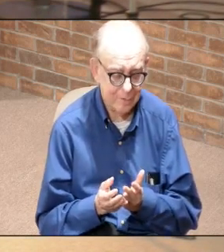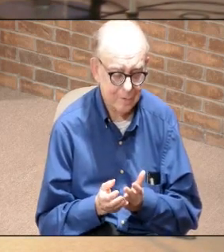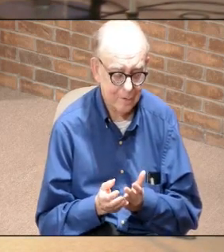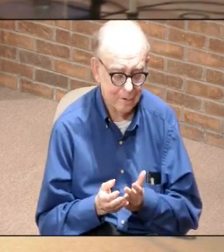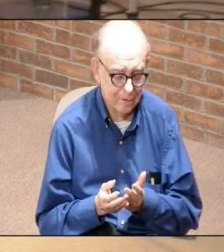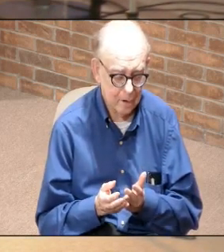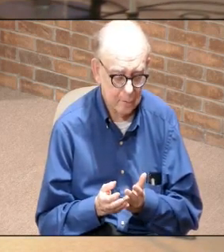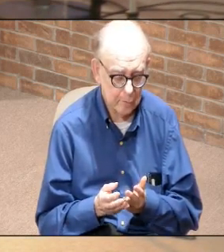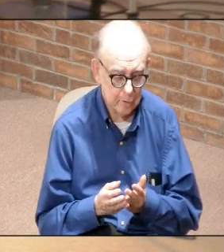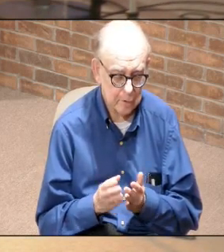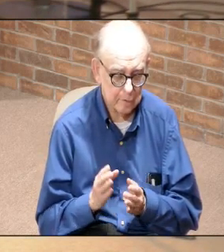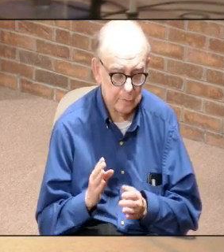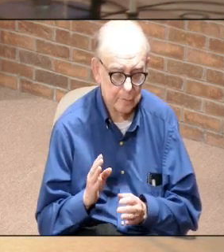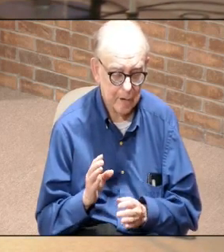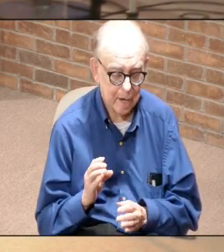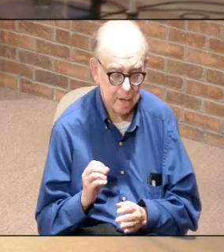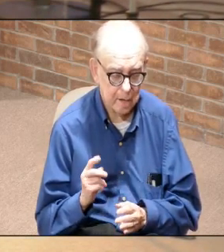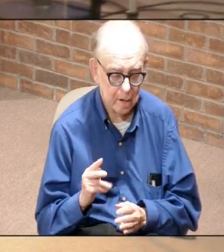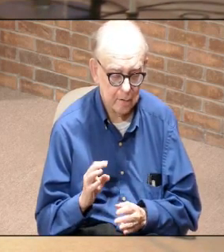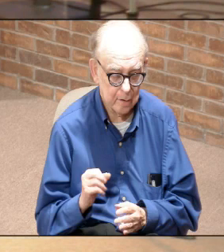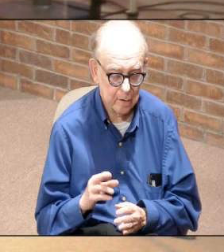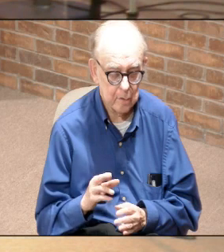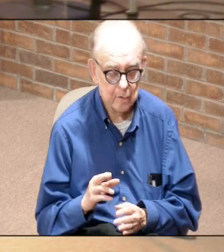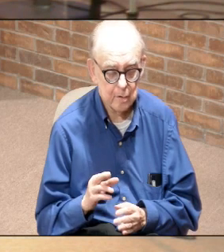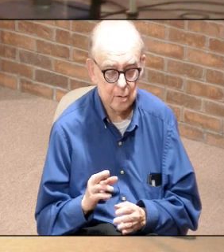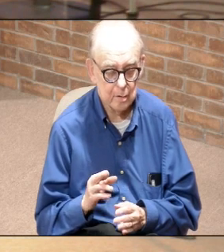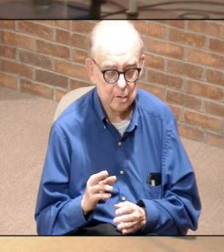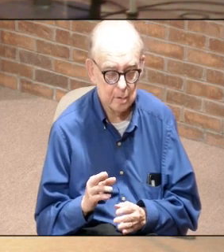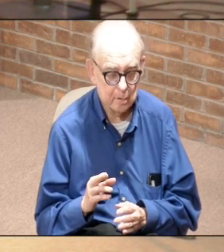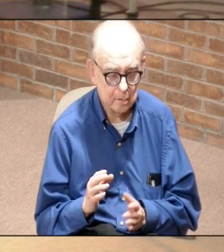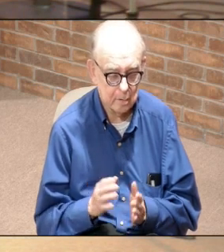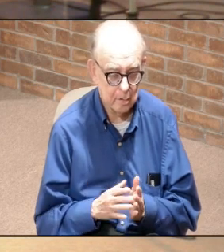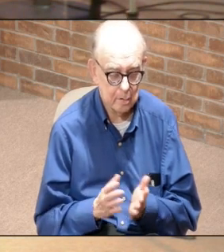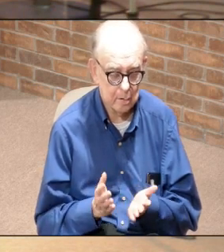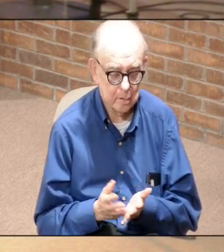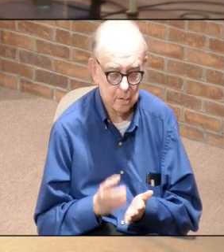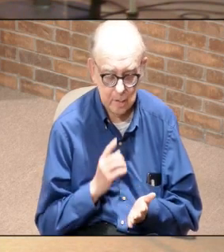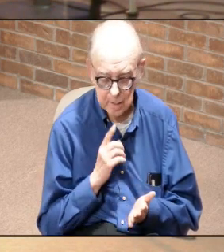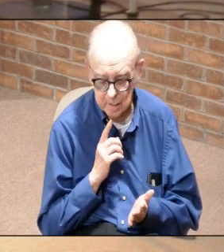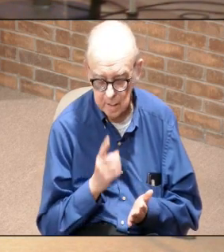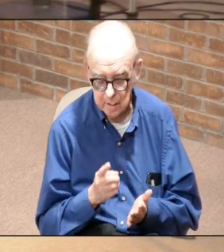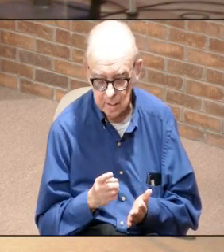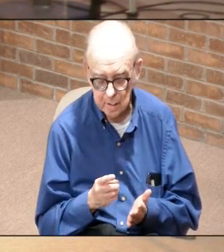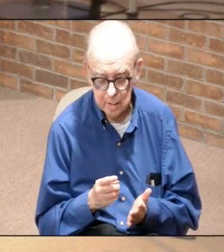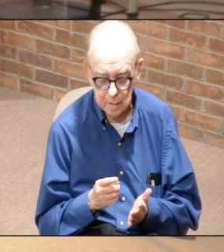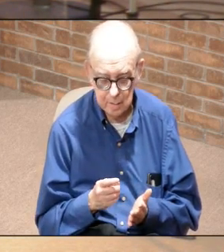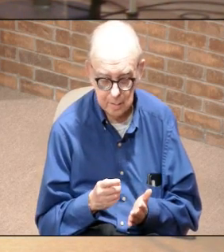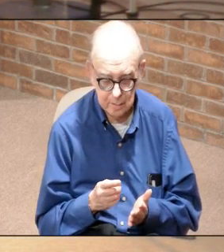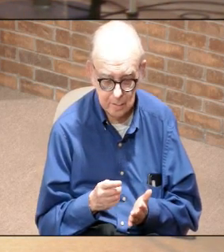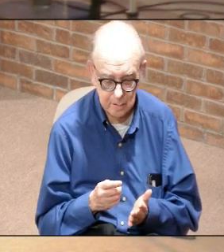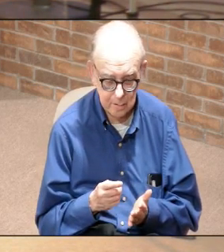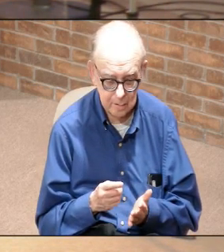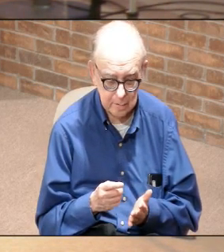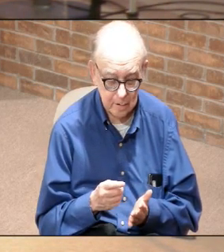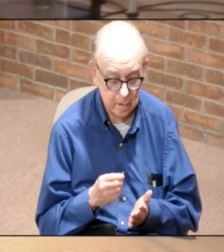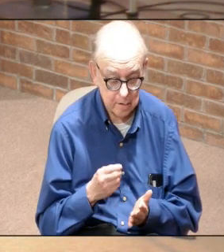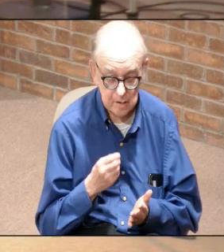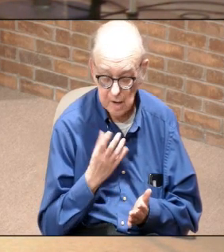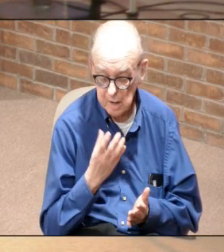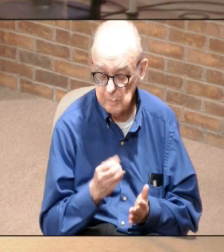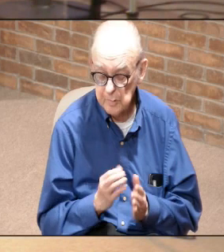if you are to judge a book by its cover, the Bible is really not a pretty